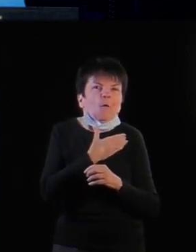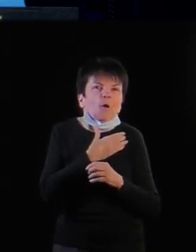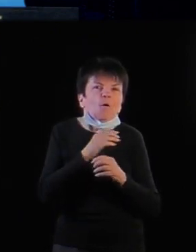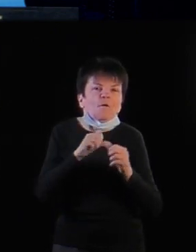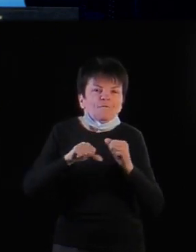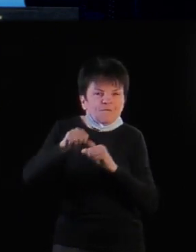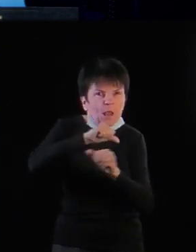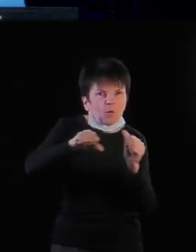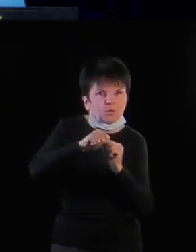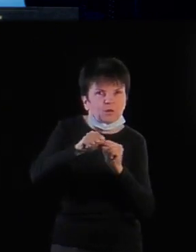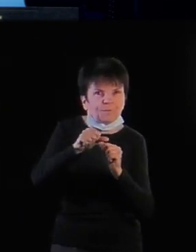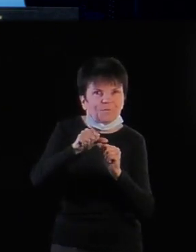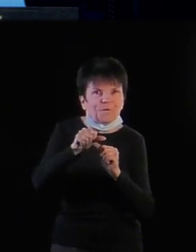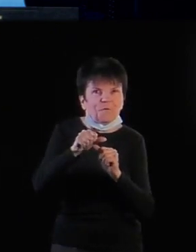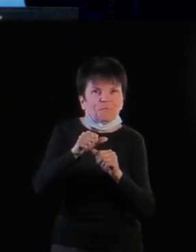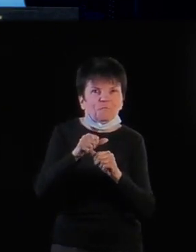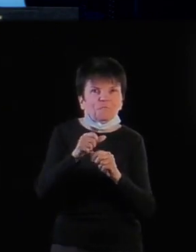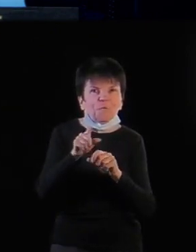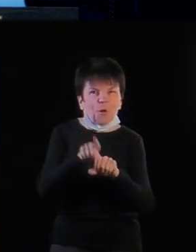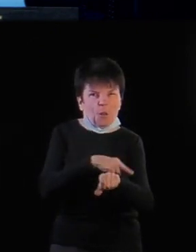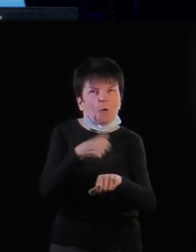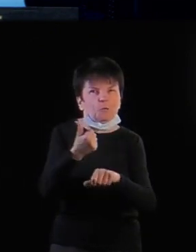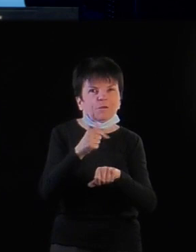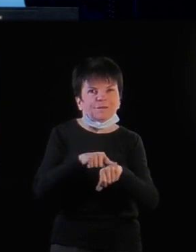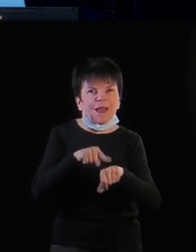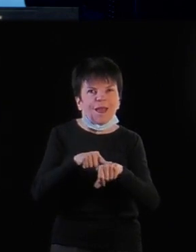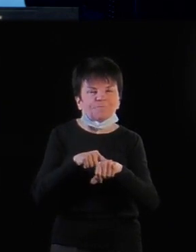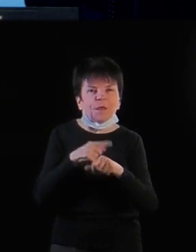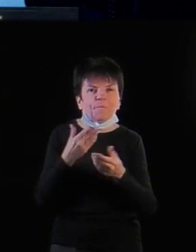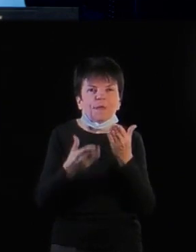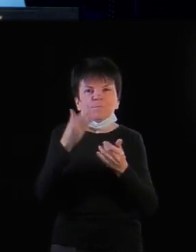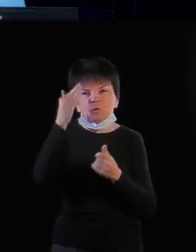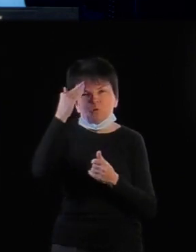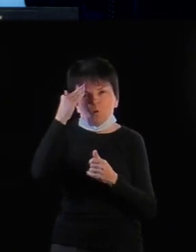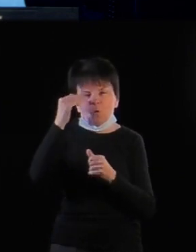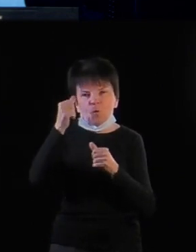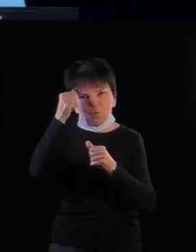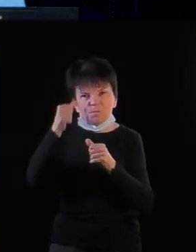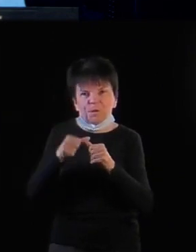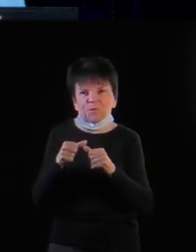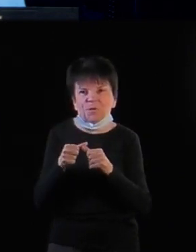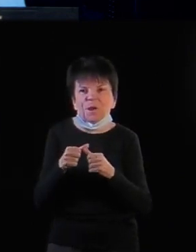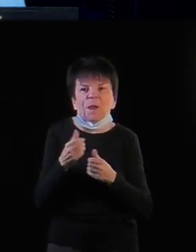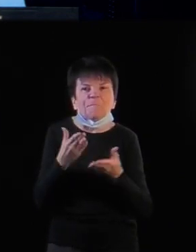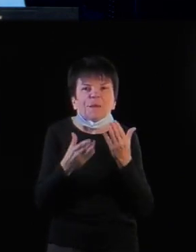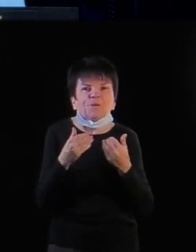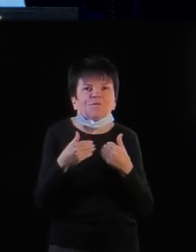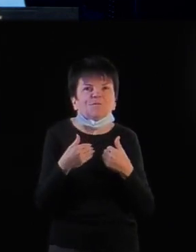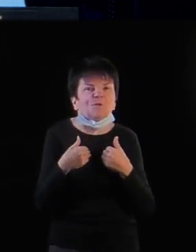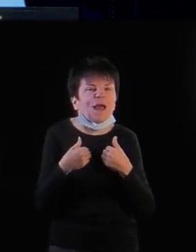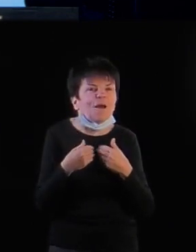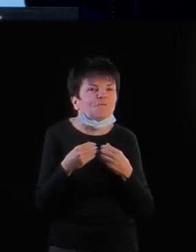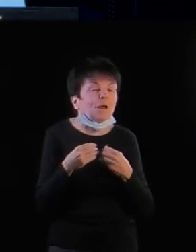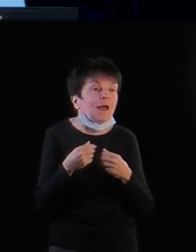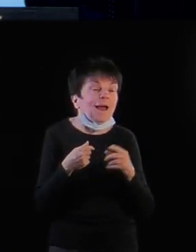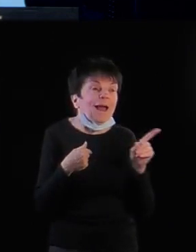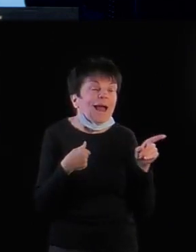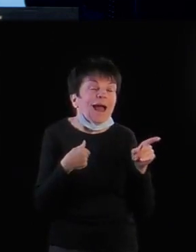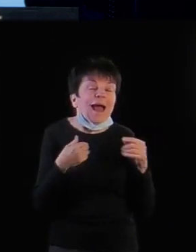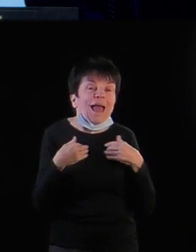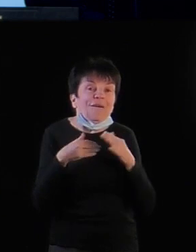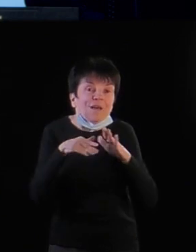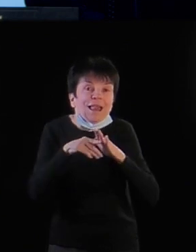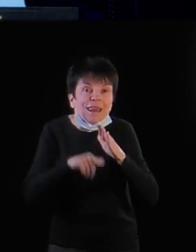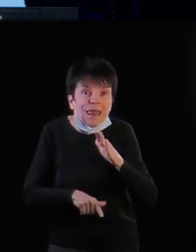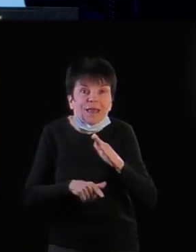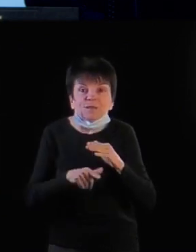know, especially if you have maybe even more gray hair. I have less gray hair. I was